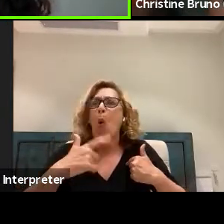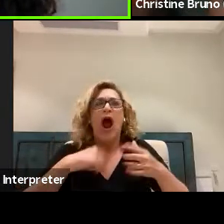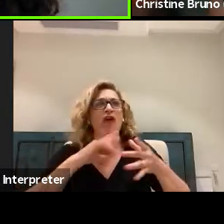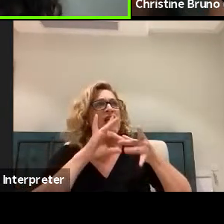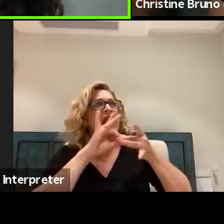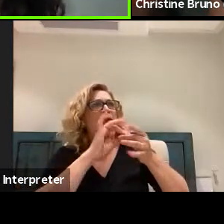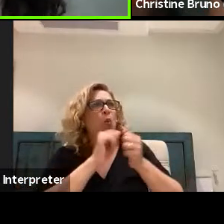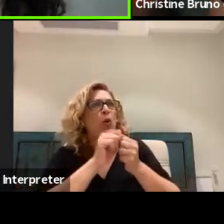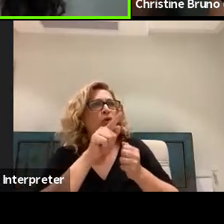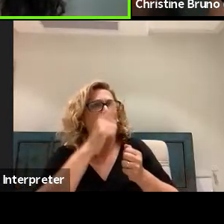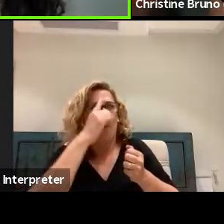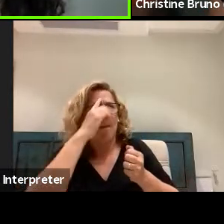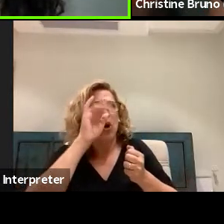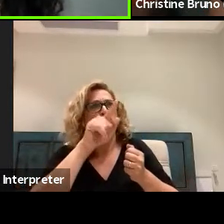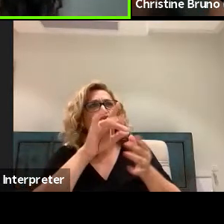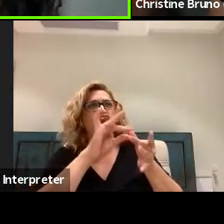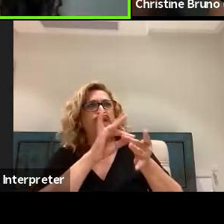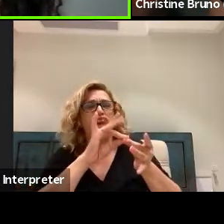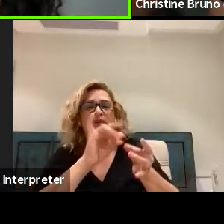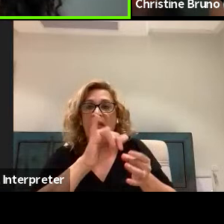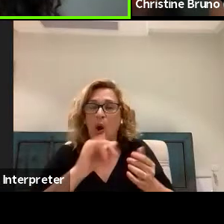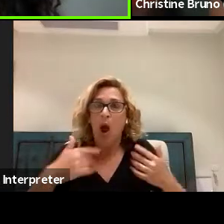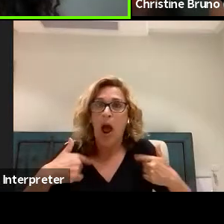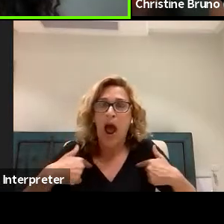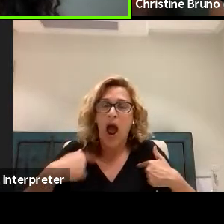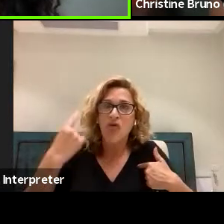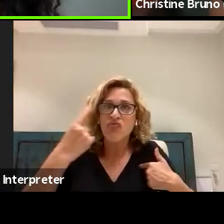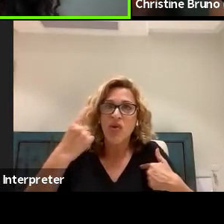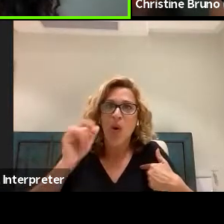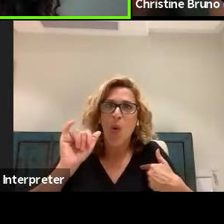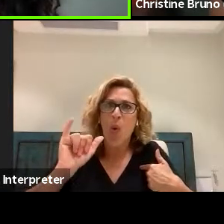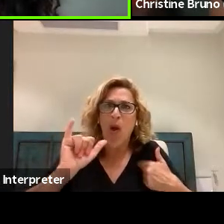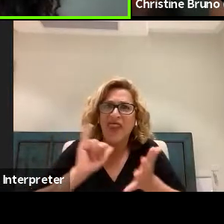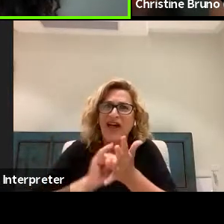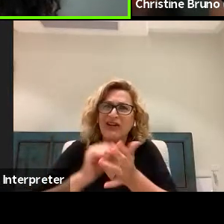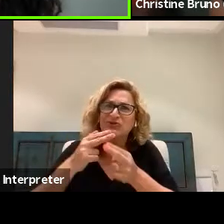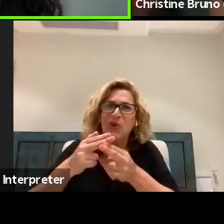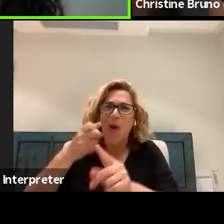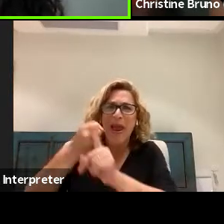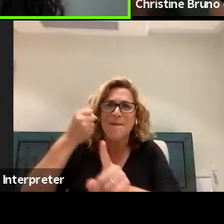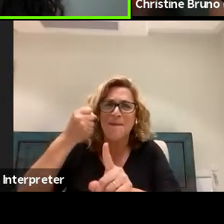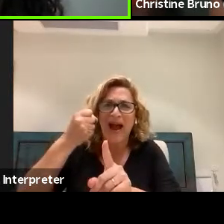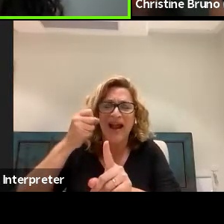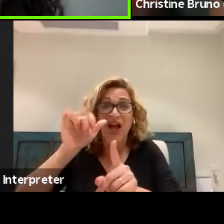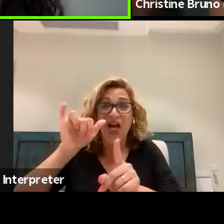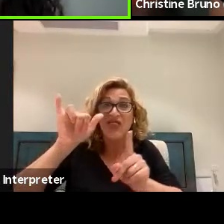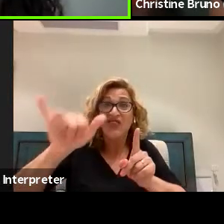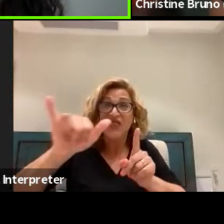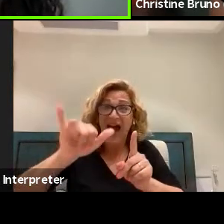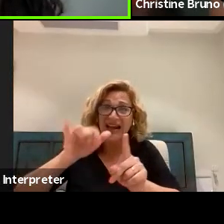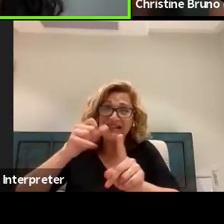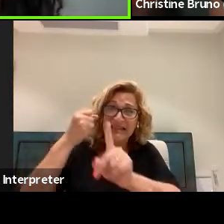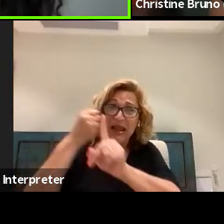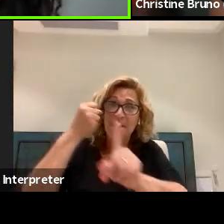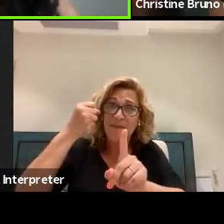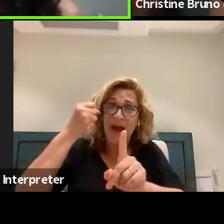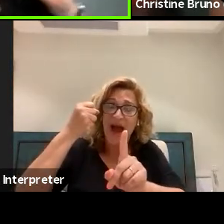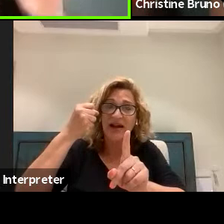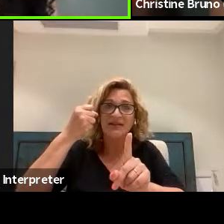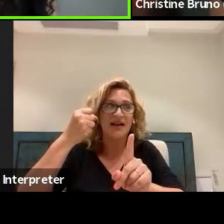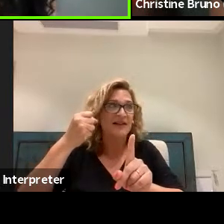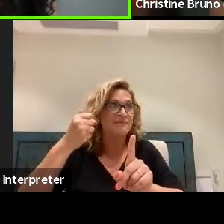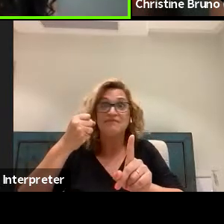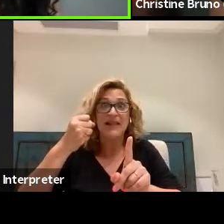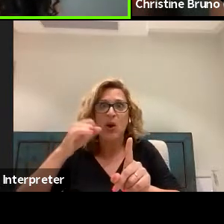this. And I started to realize like, whoa, that's impact, right? Like that is impact, like